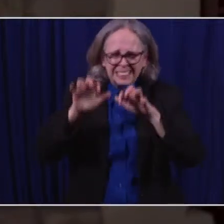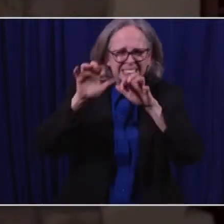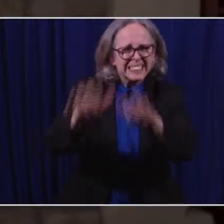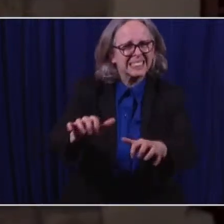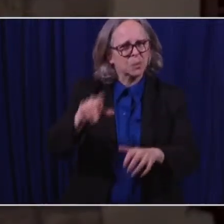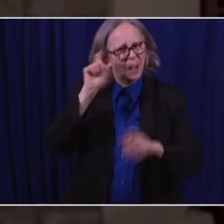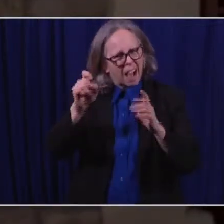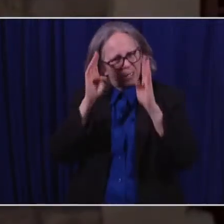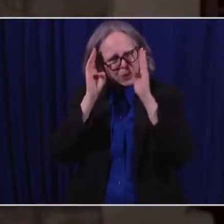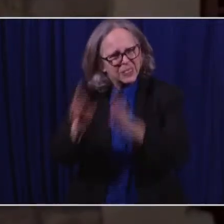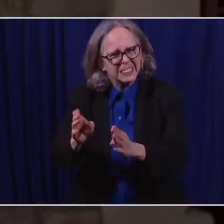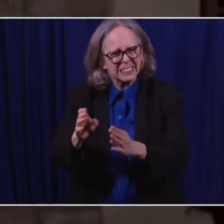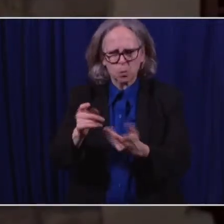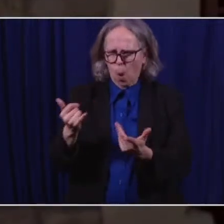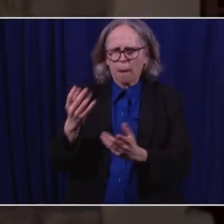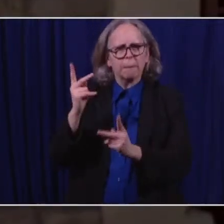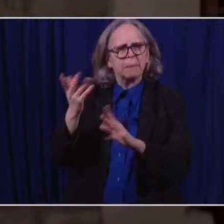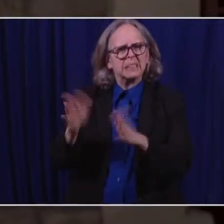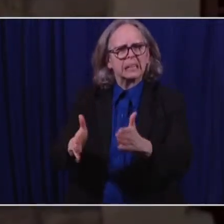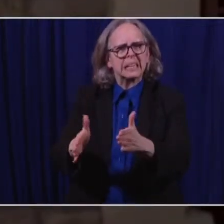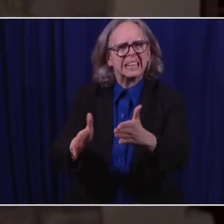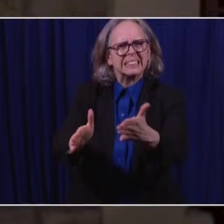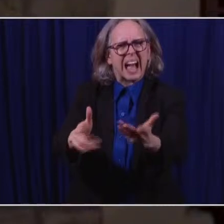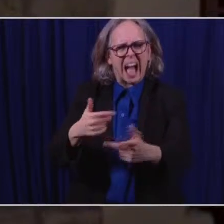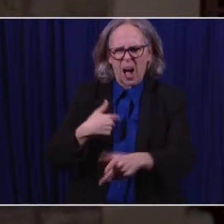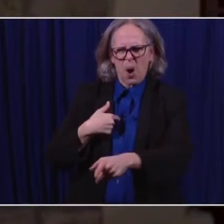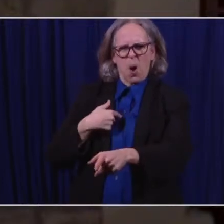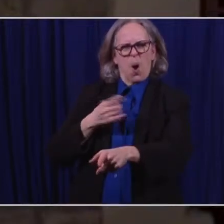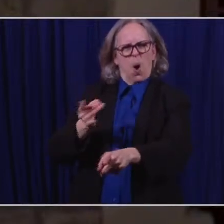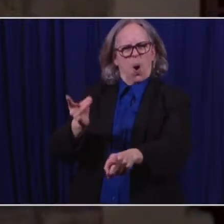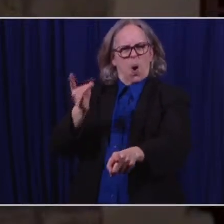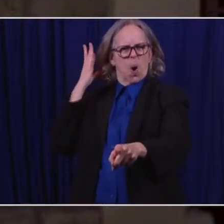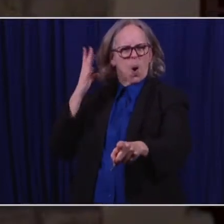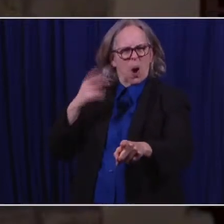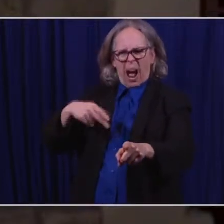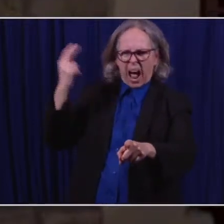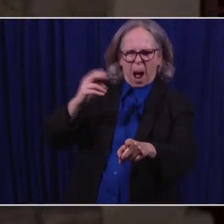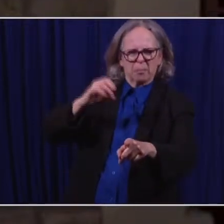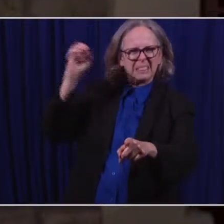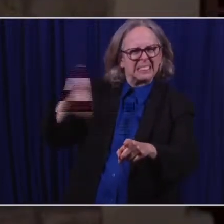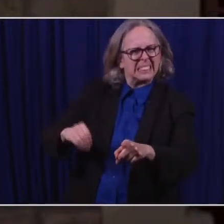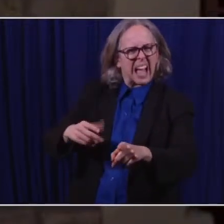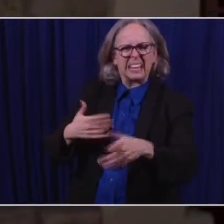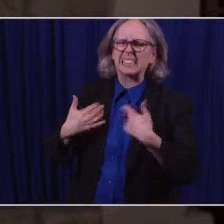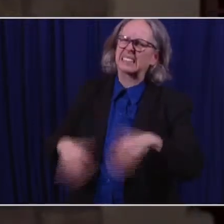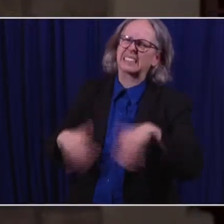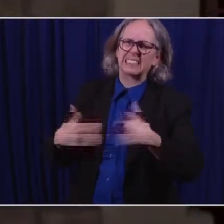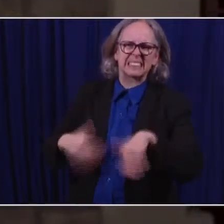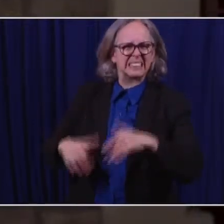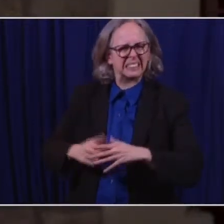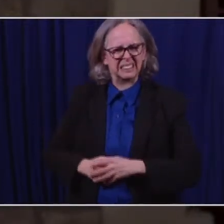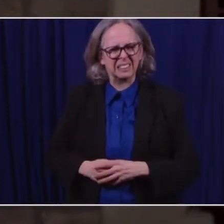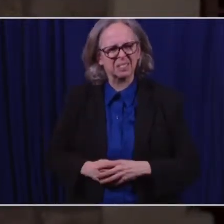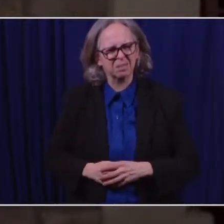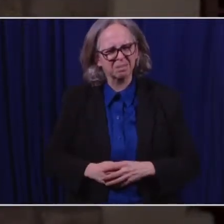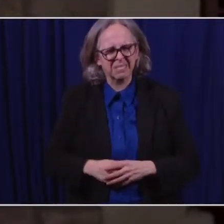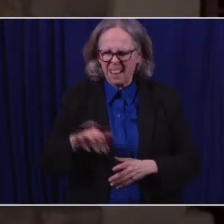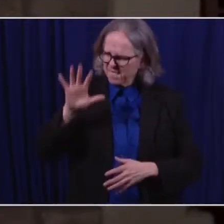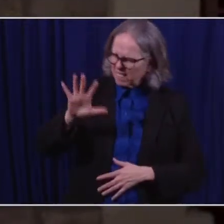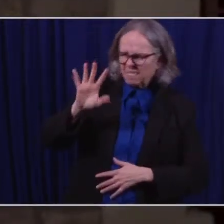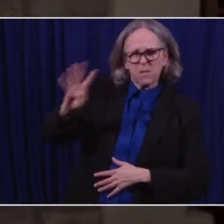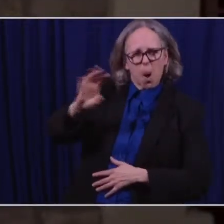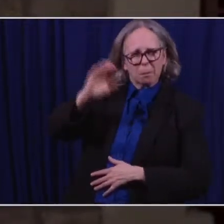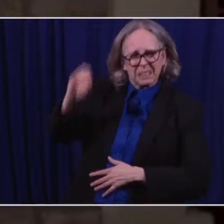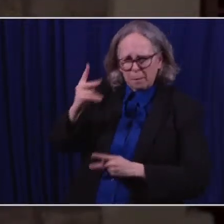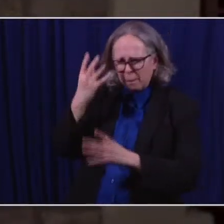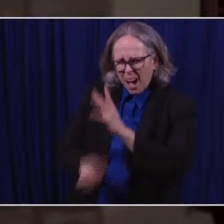agonizing, despite testing and doing many different things and great efforts by nursing homes. We've seen 54% of our deaths come out of